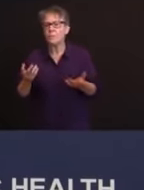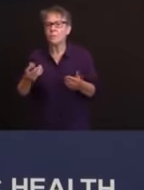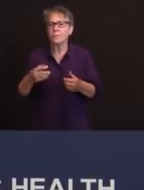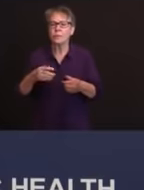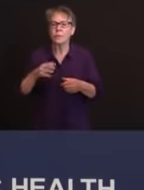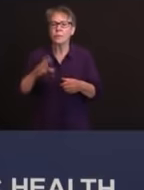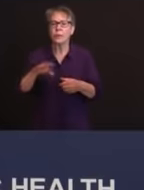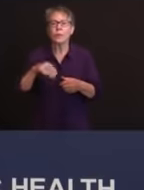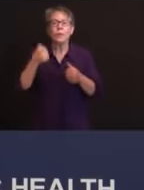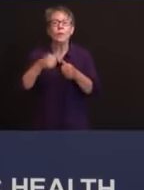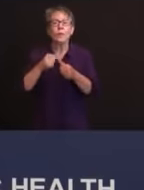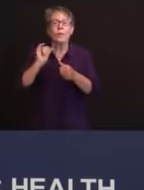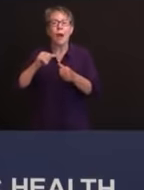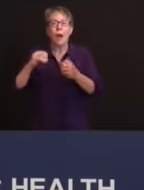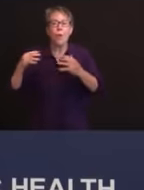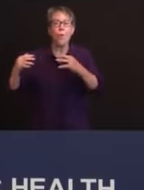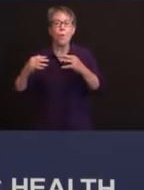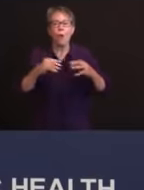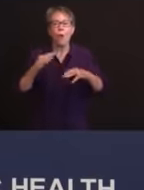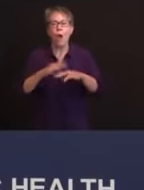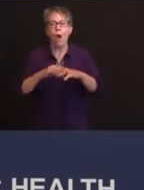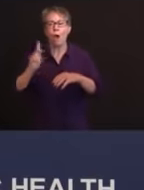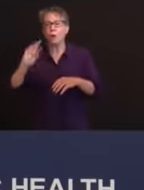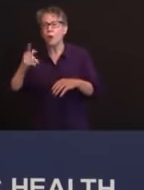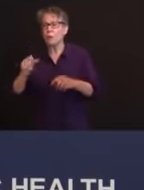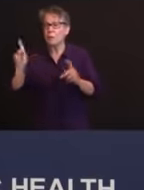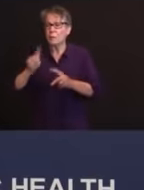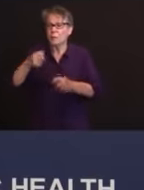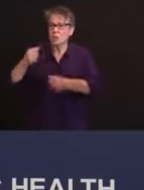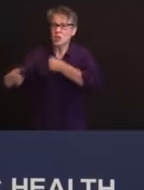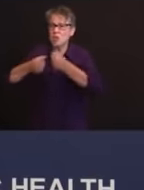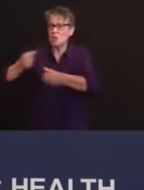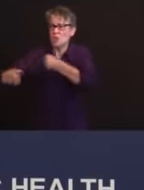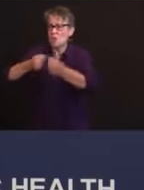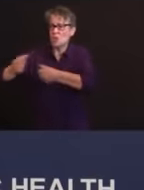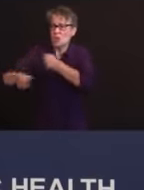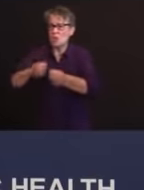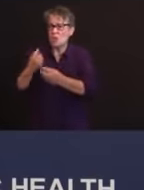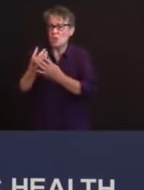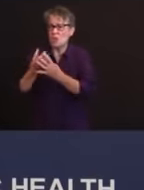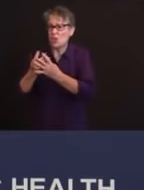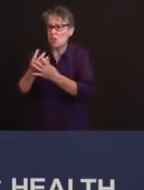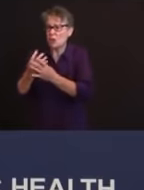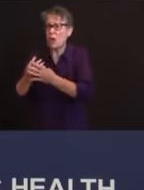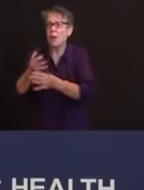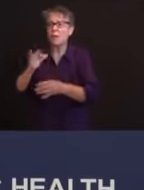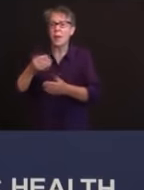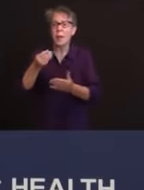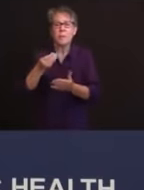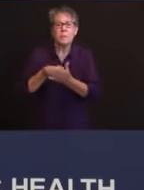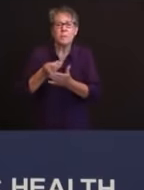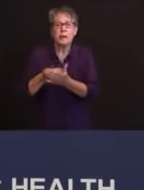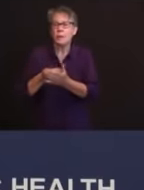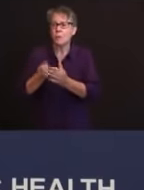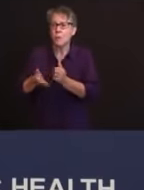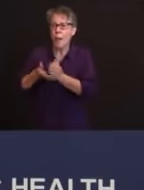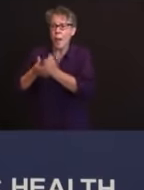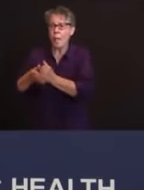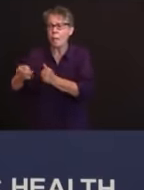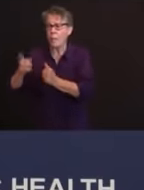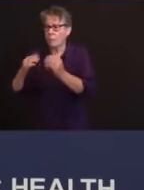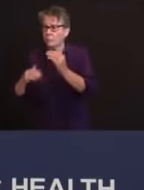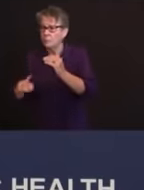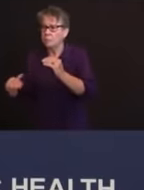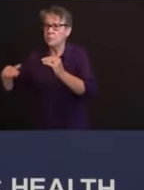the legislation, again, I'm not trying to influence that discussion as much as to say, if it is directionally that allows us